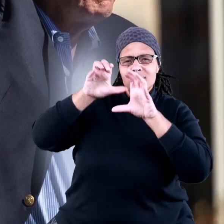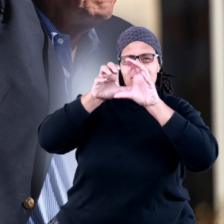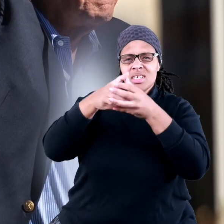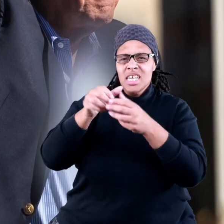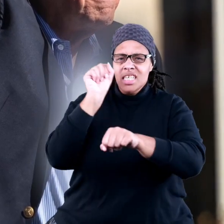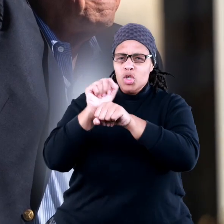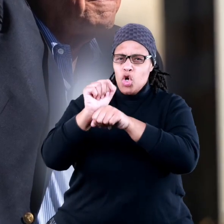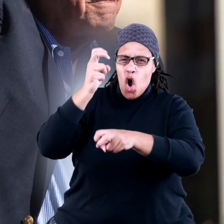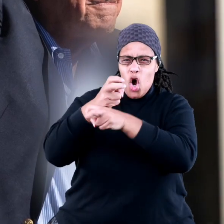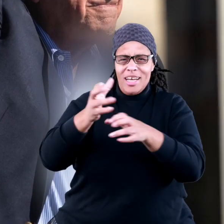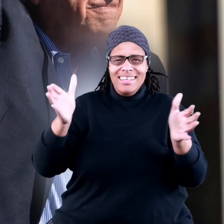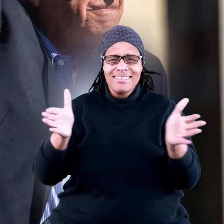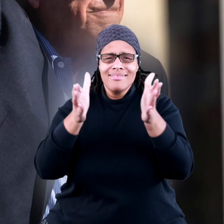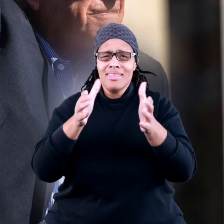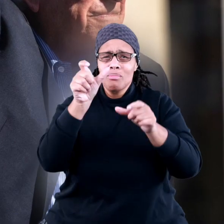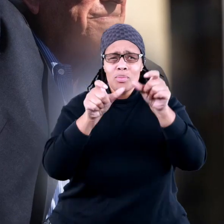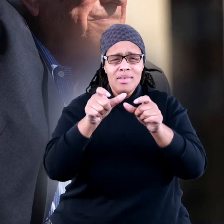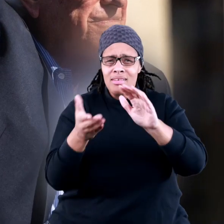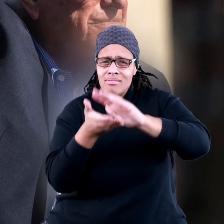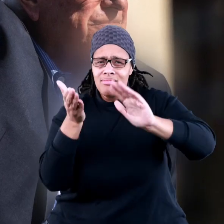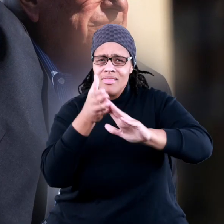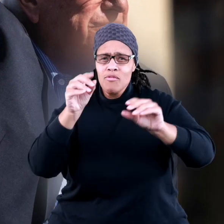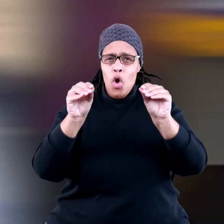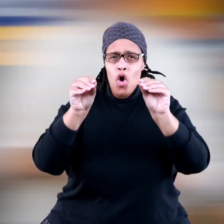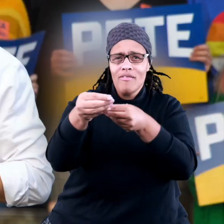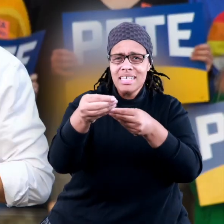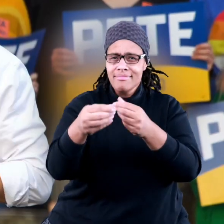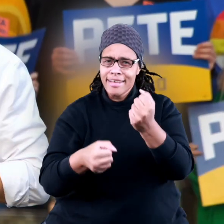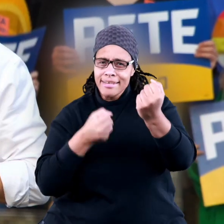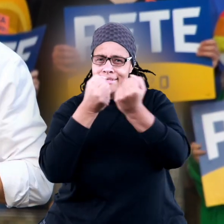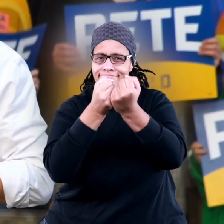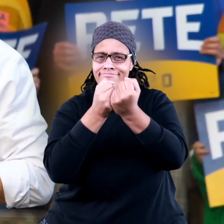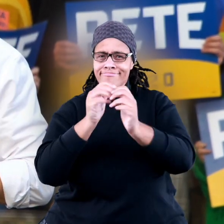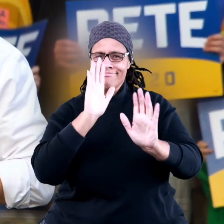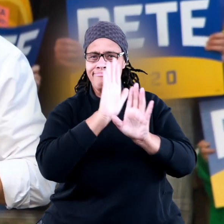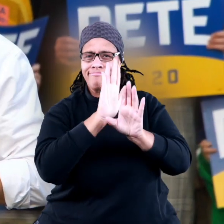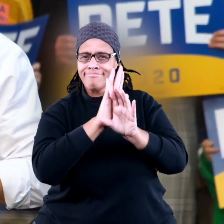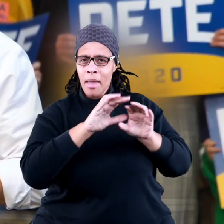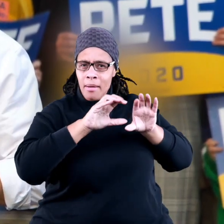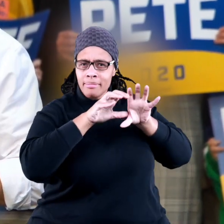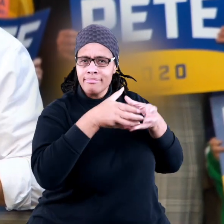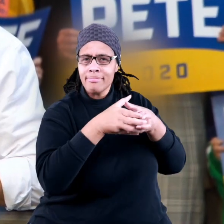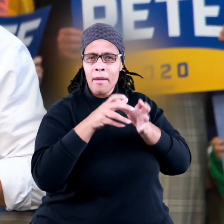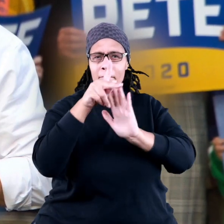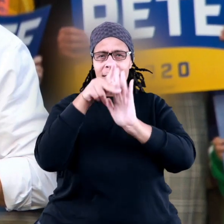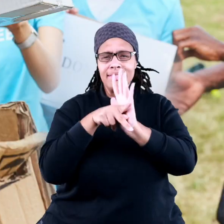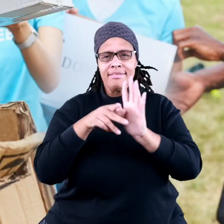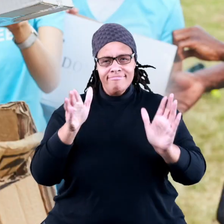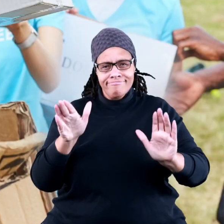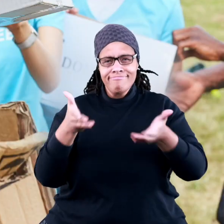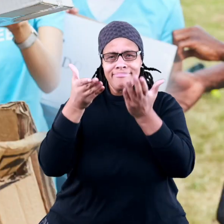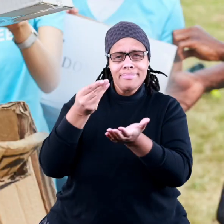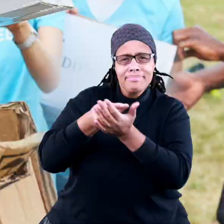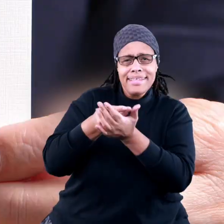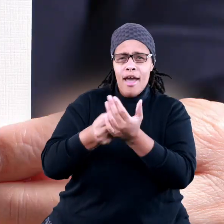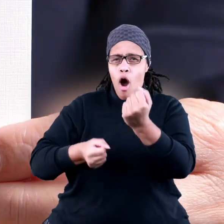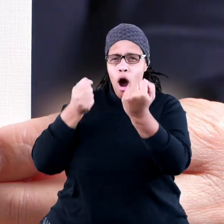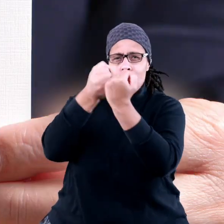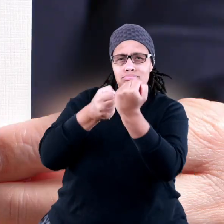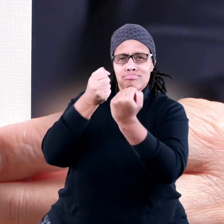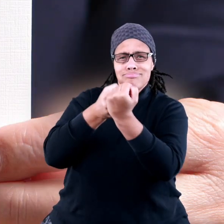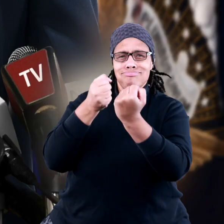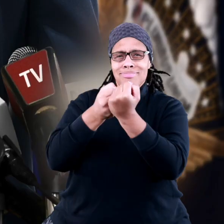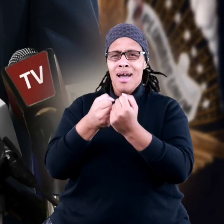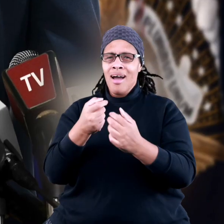parties also work hard to encourage people to run for office in order to support that party's policies. They raise money,